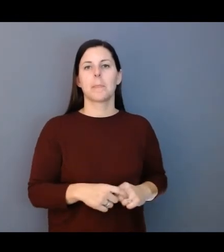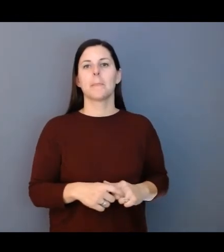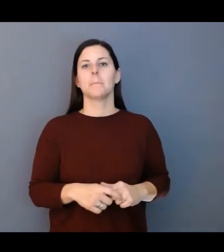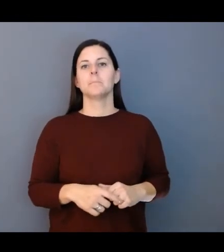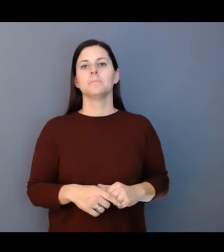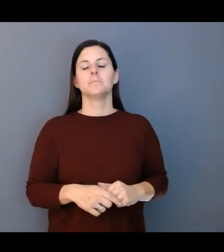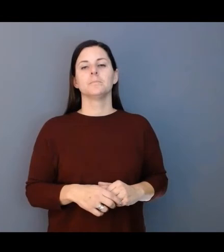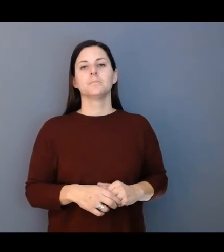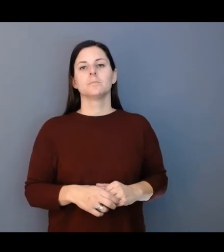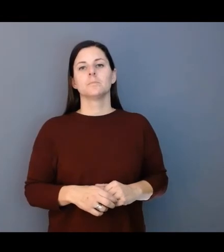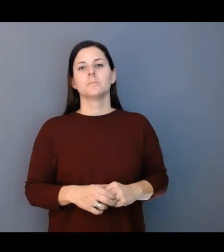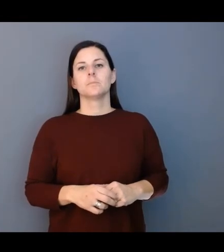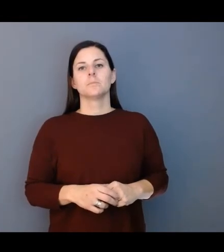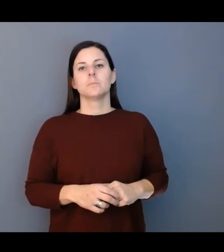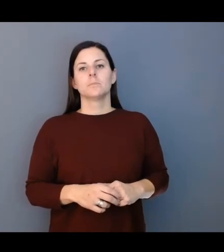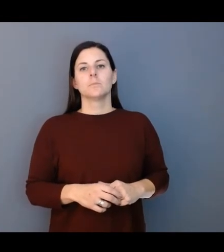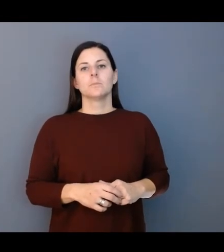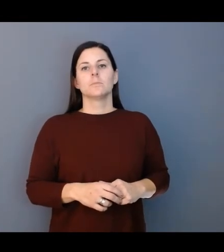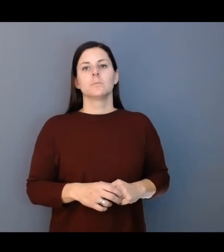we have built in the previous step.